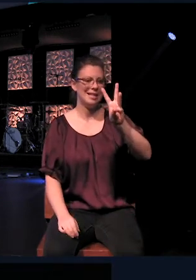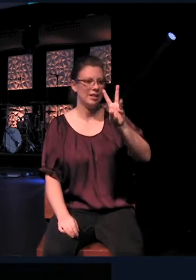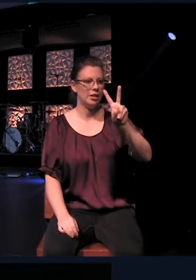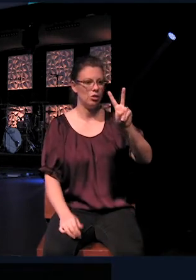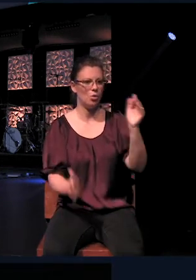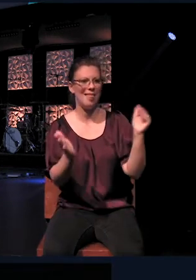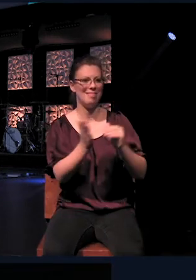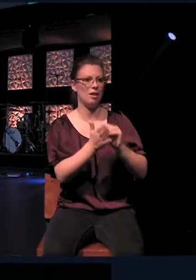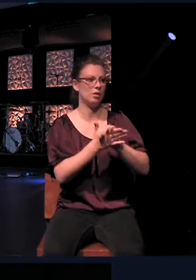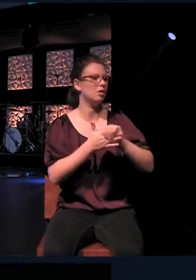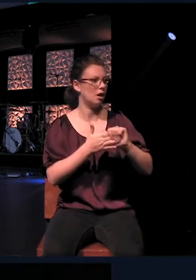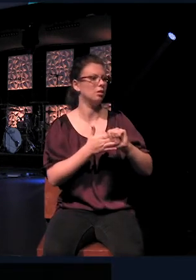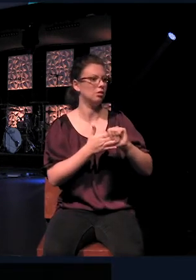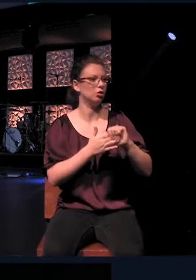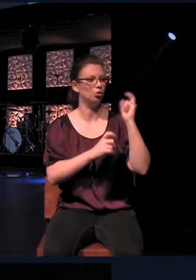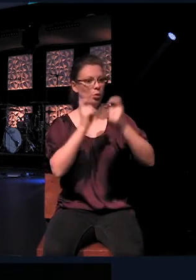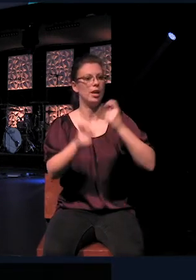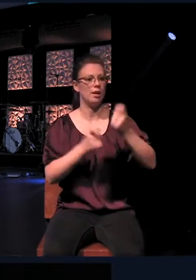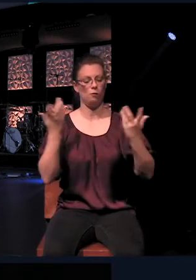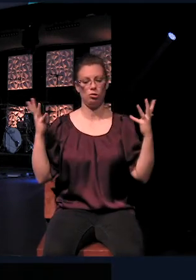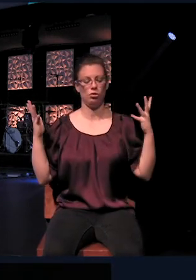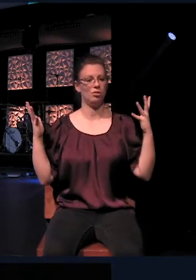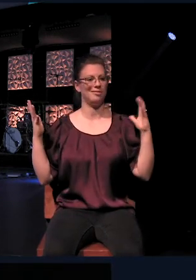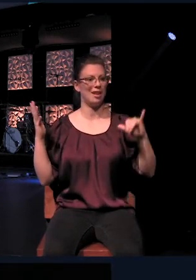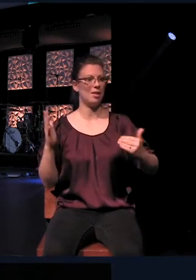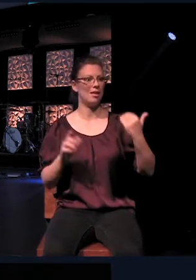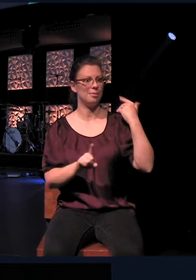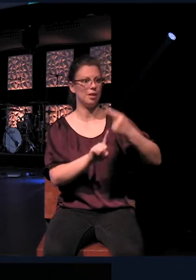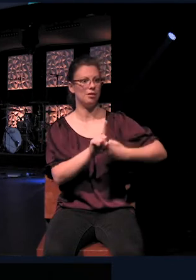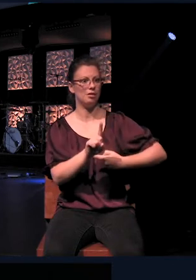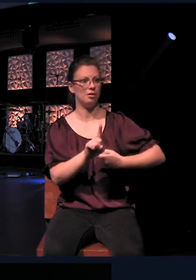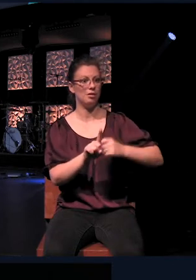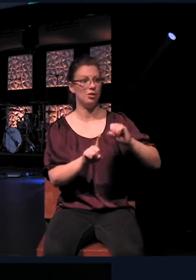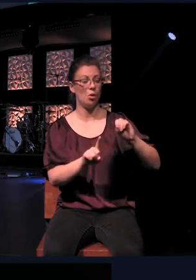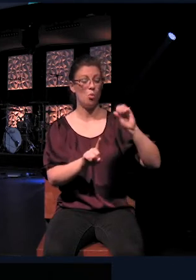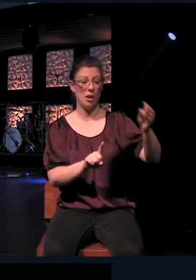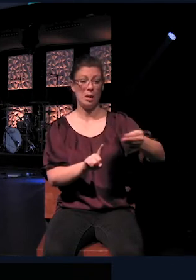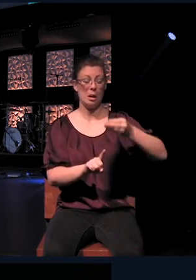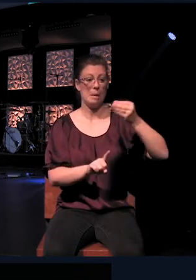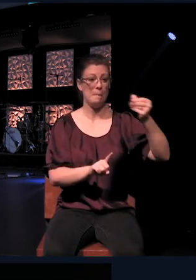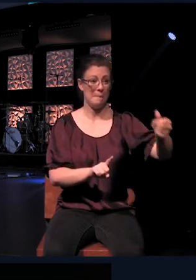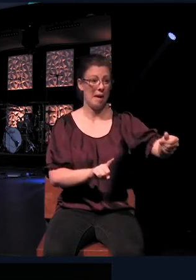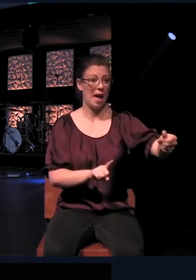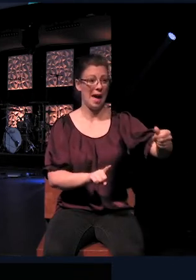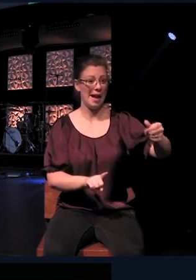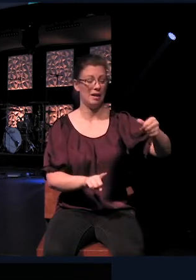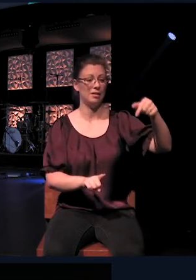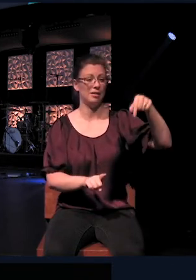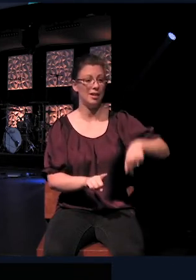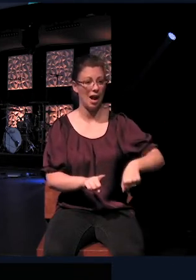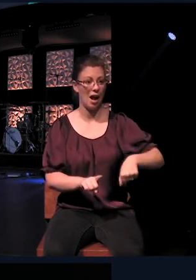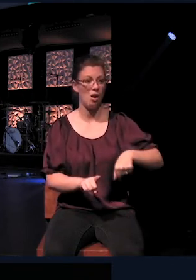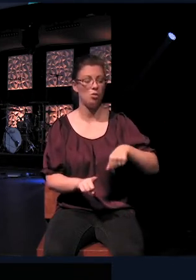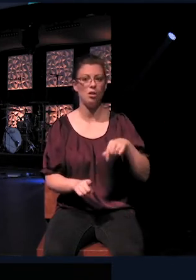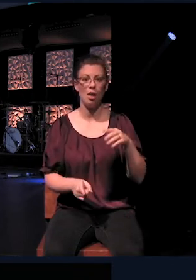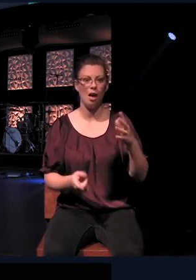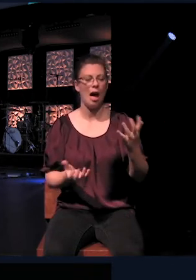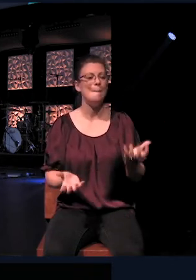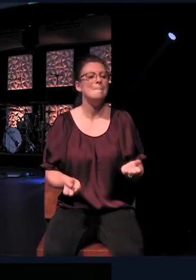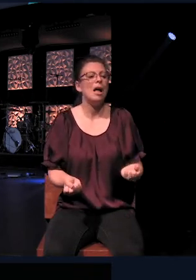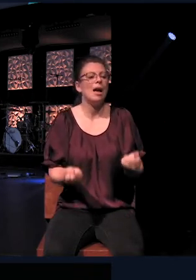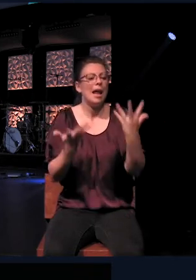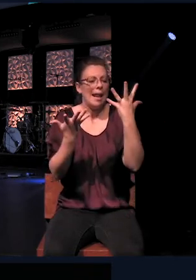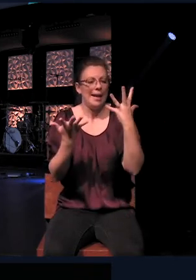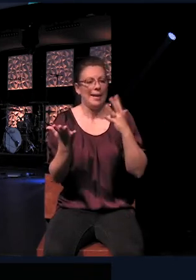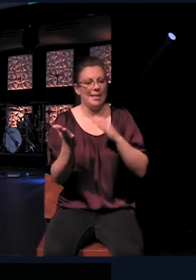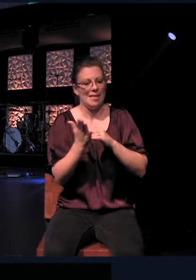something to thank God about. So we were able to pay down an additional $45,000 because of the